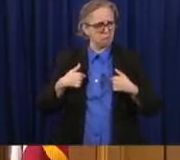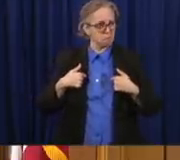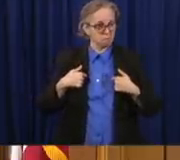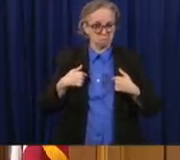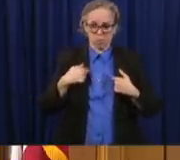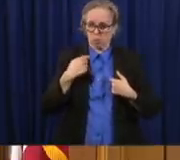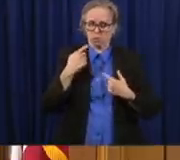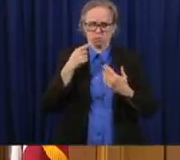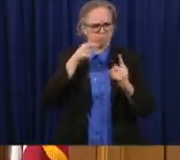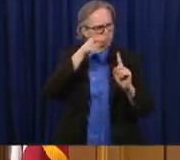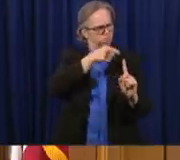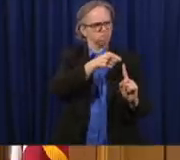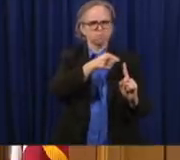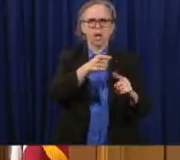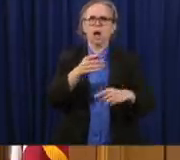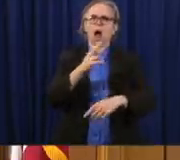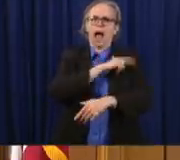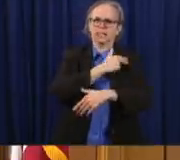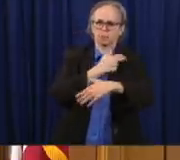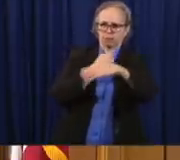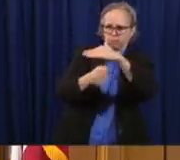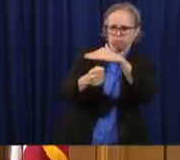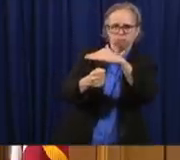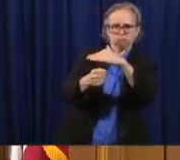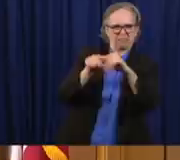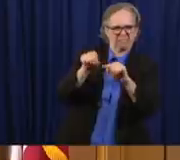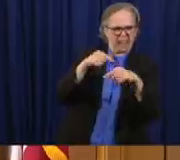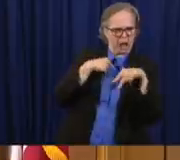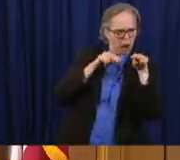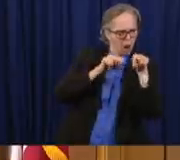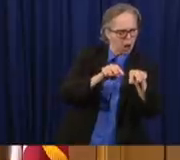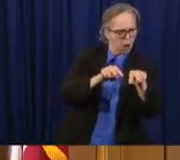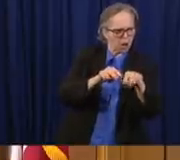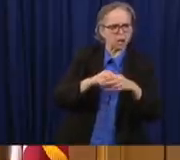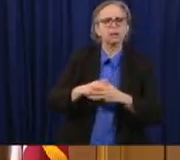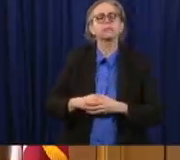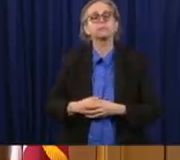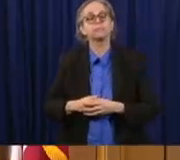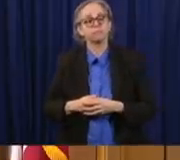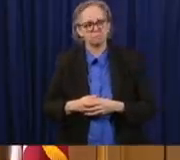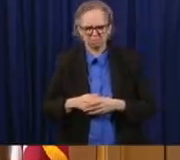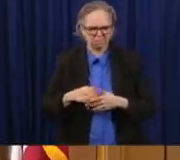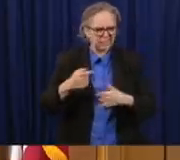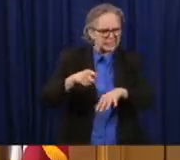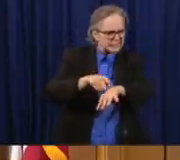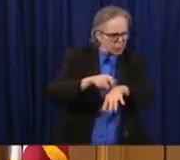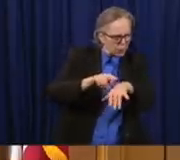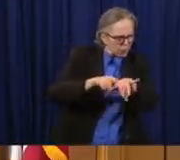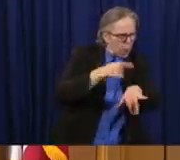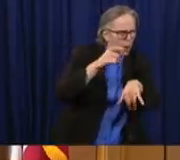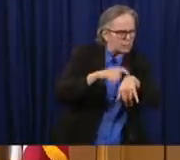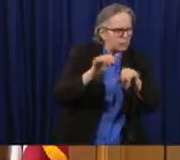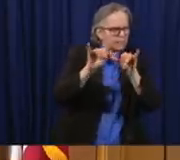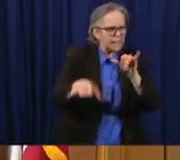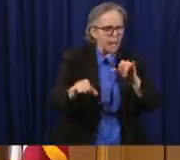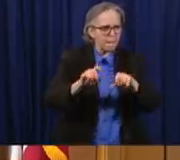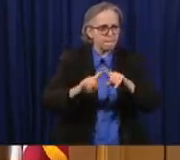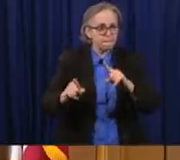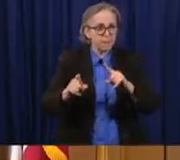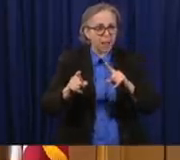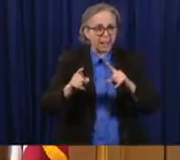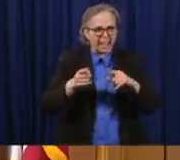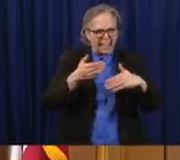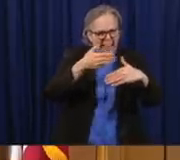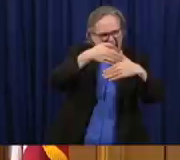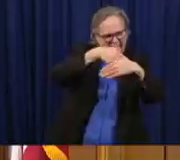know people are staying in the hospital a long time, so the hospitals start filling up some. But the admissions, people going in every day, is